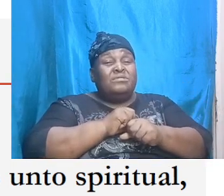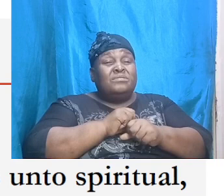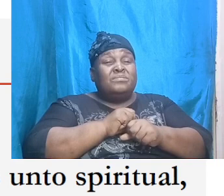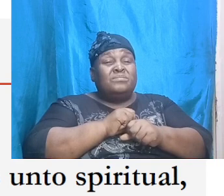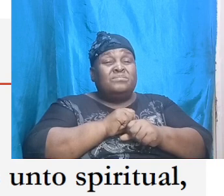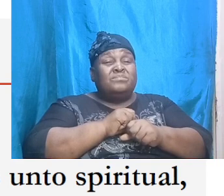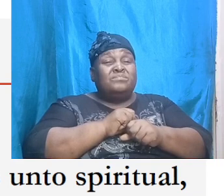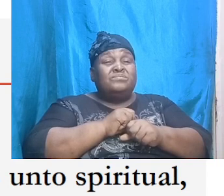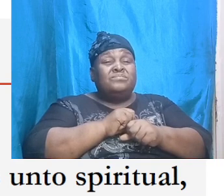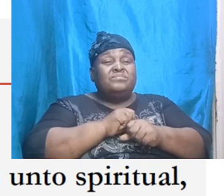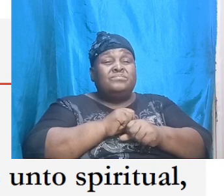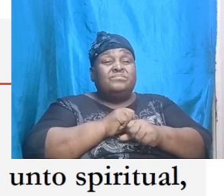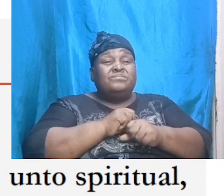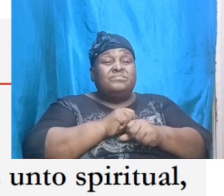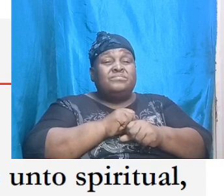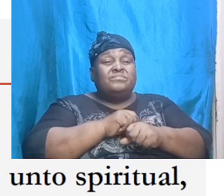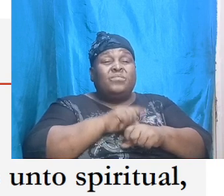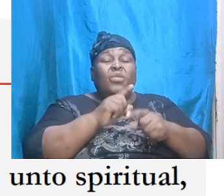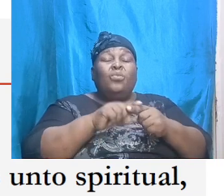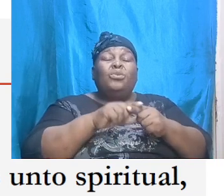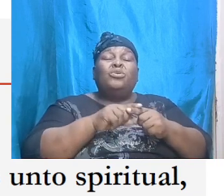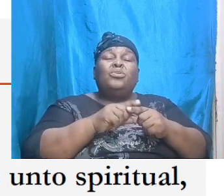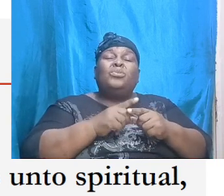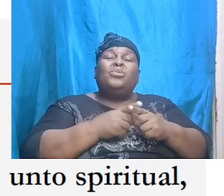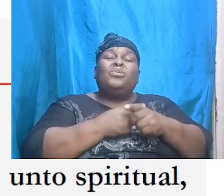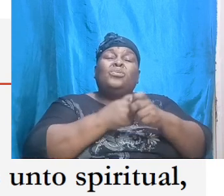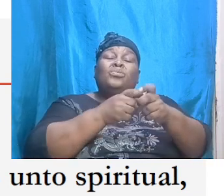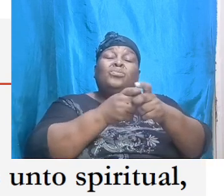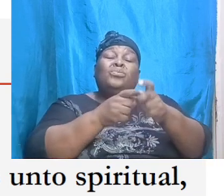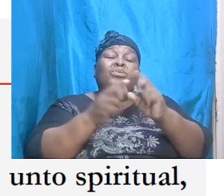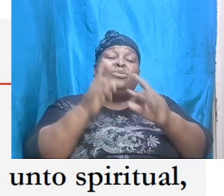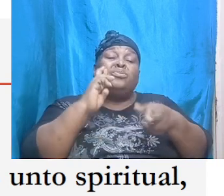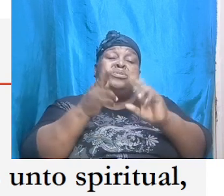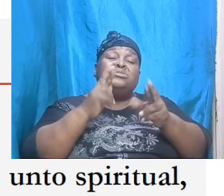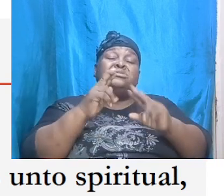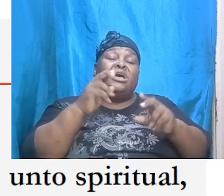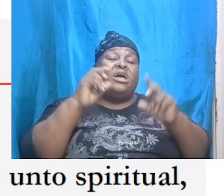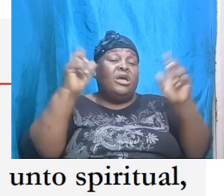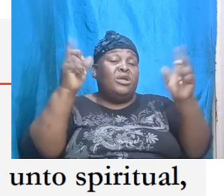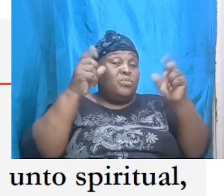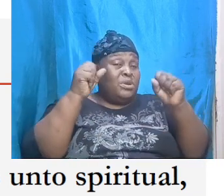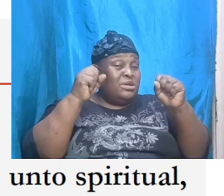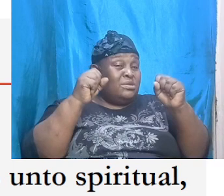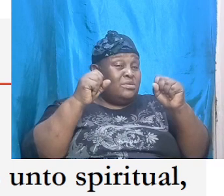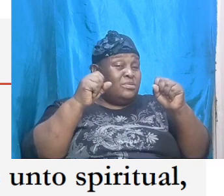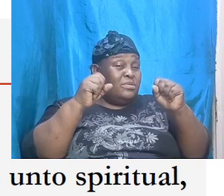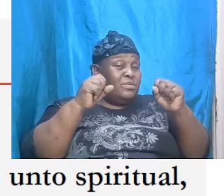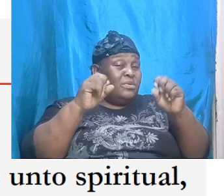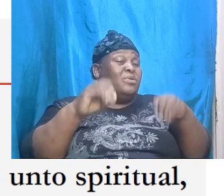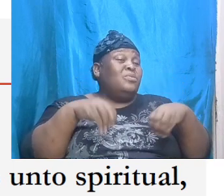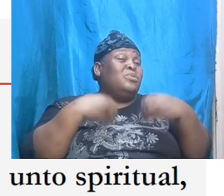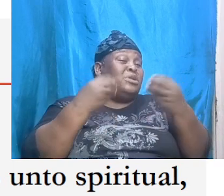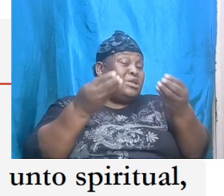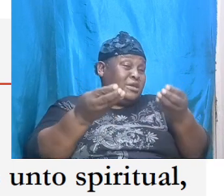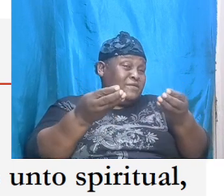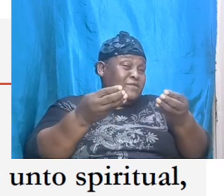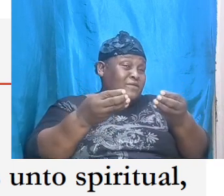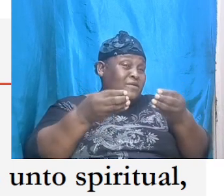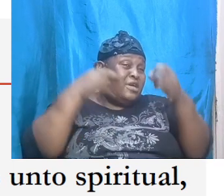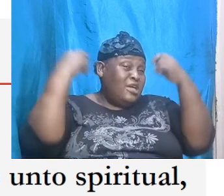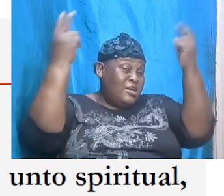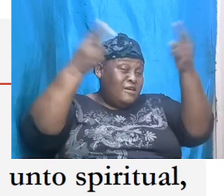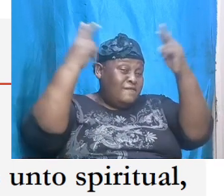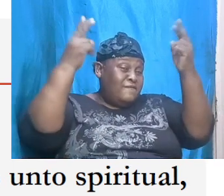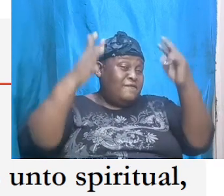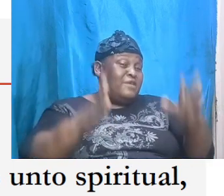like like when you run the race, praise God, and you win the race, they would give you a Stephanos in those times, a victor's